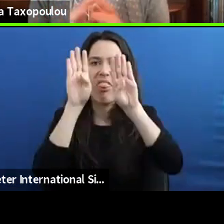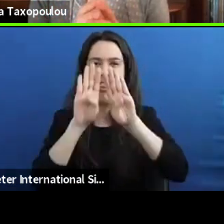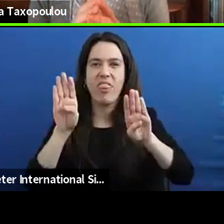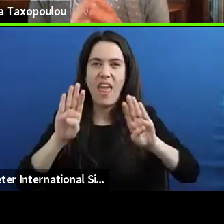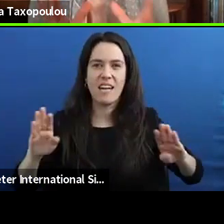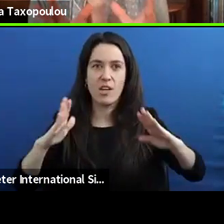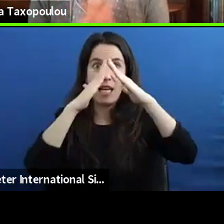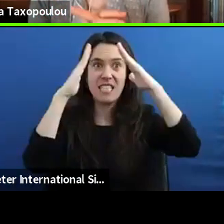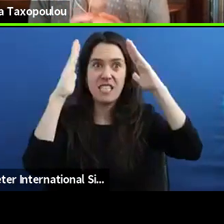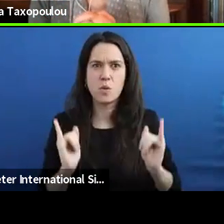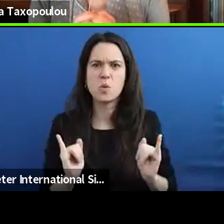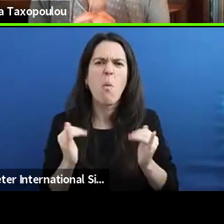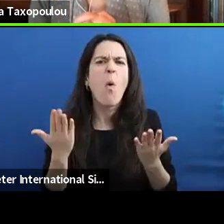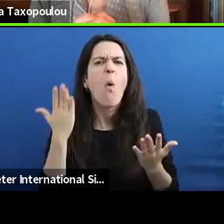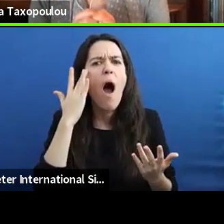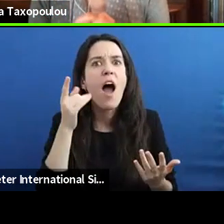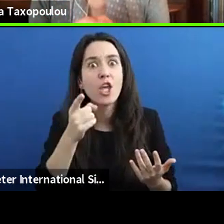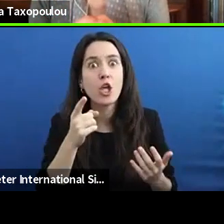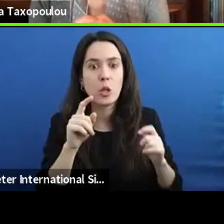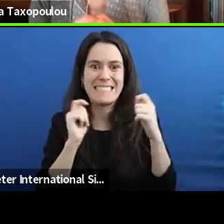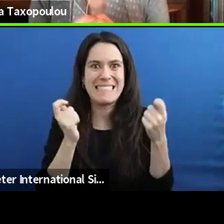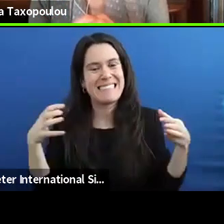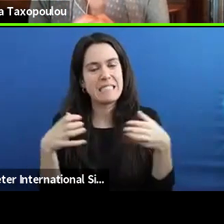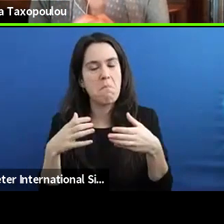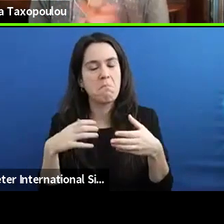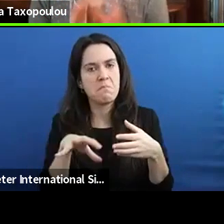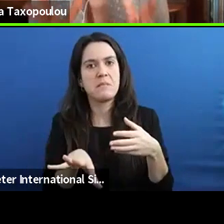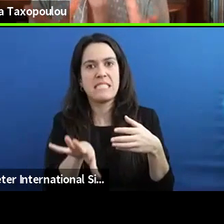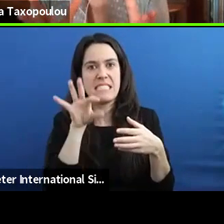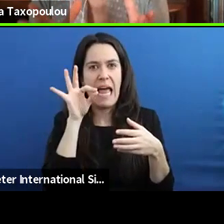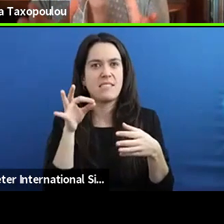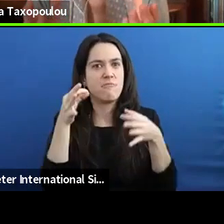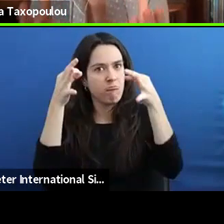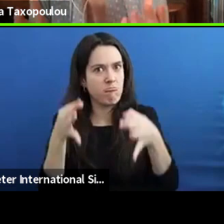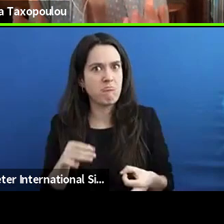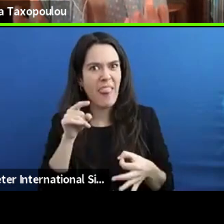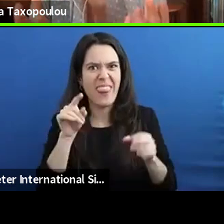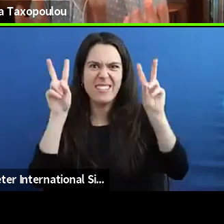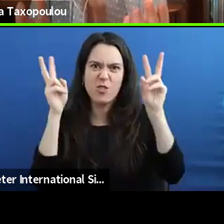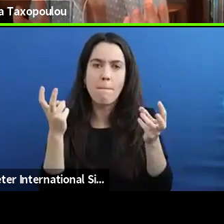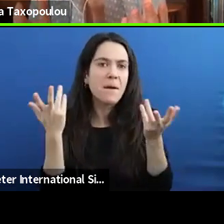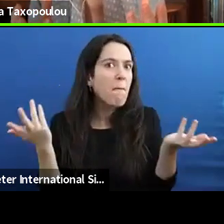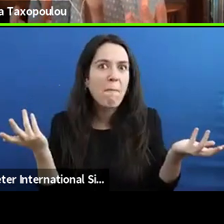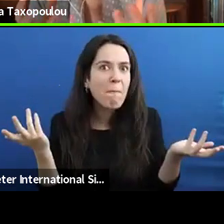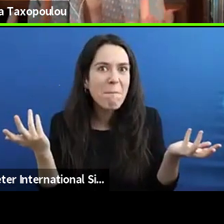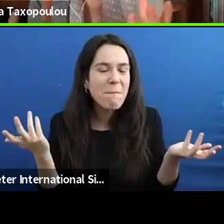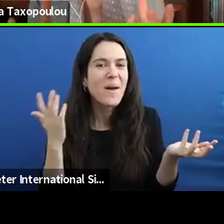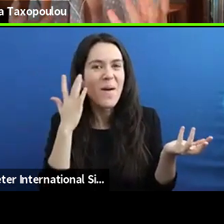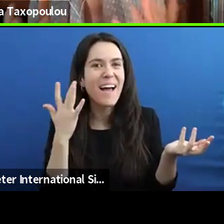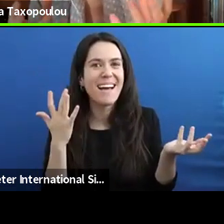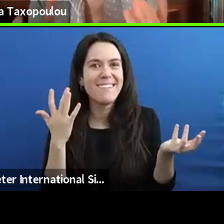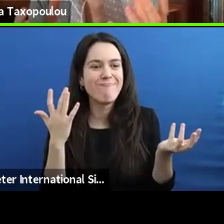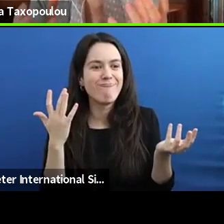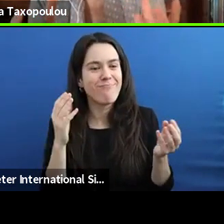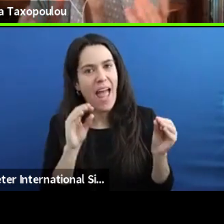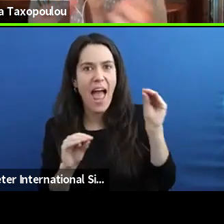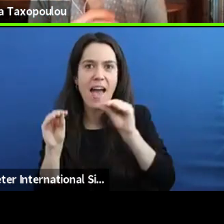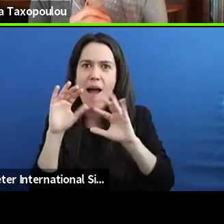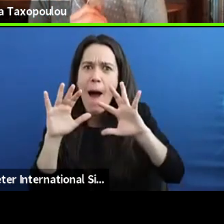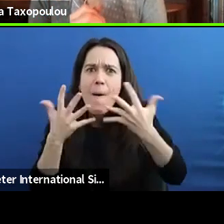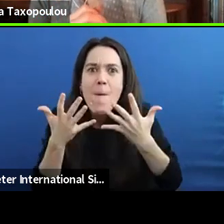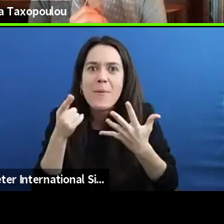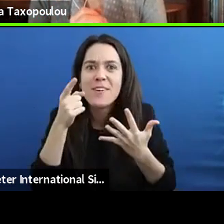you as a team embark on this project, and what shapes, artistic